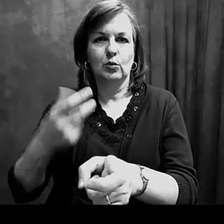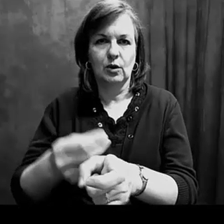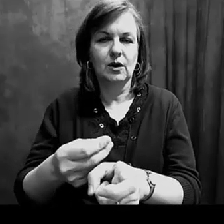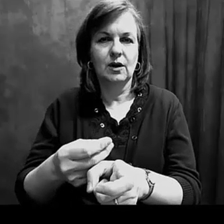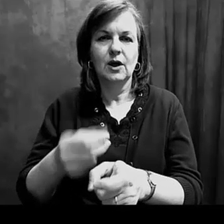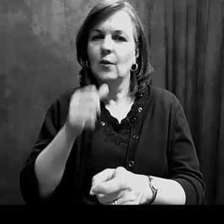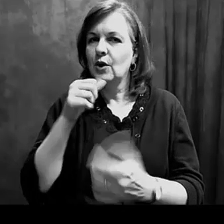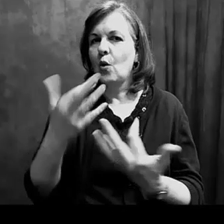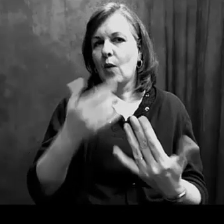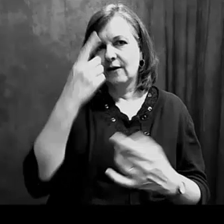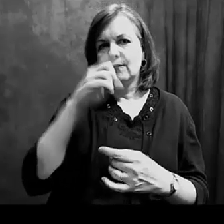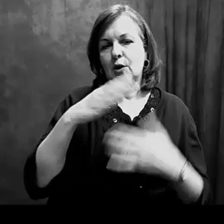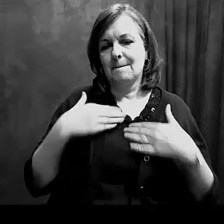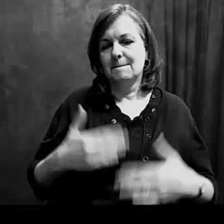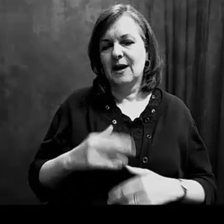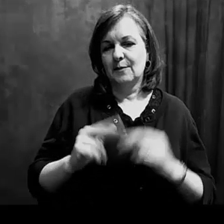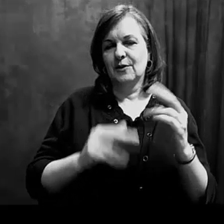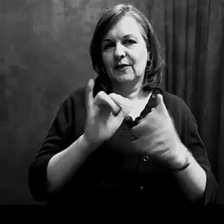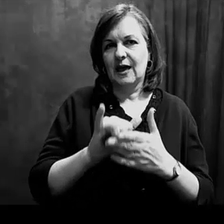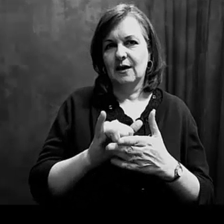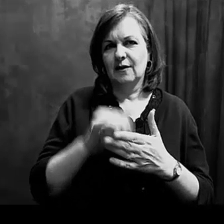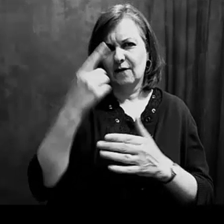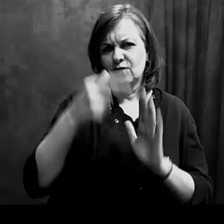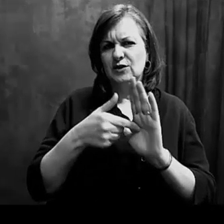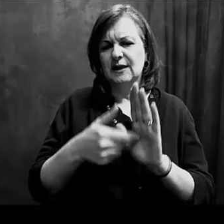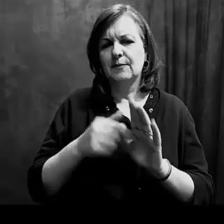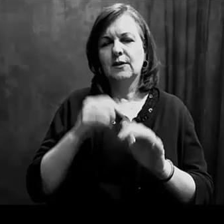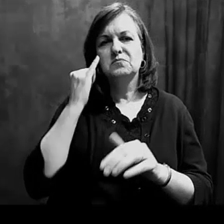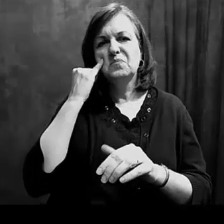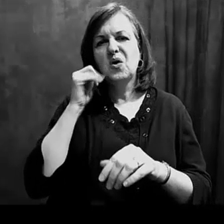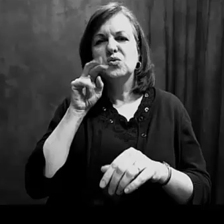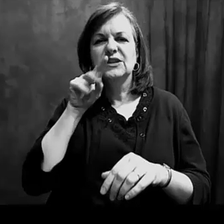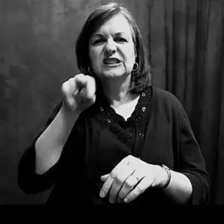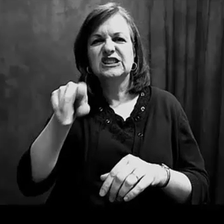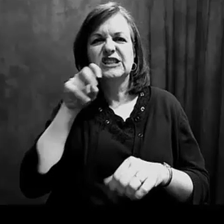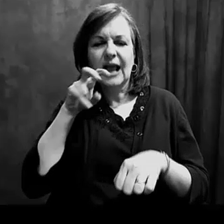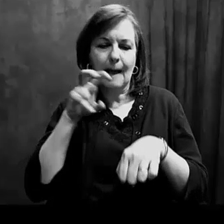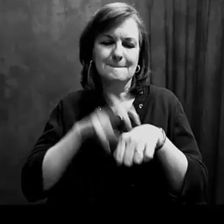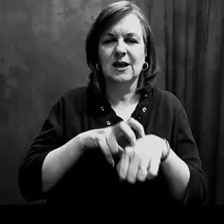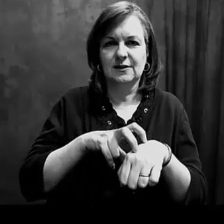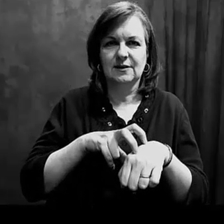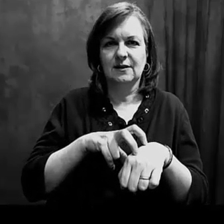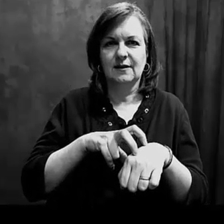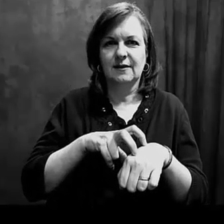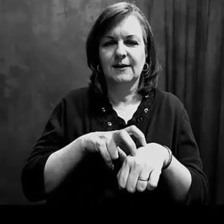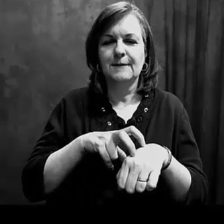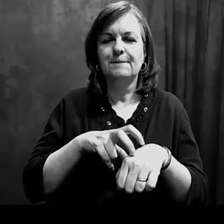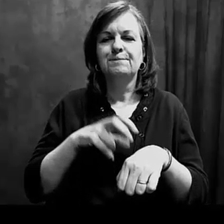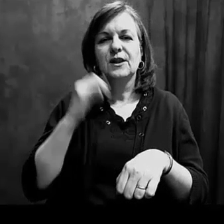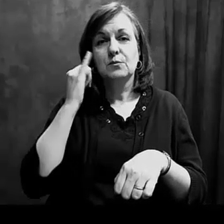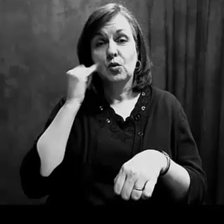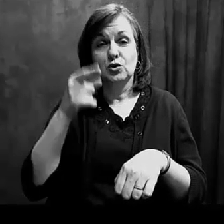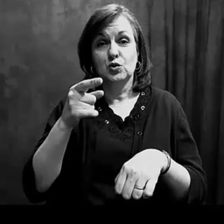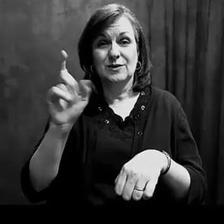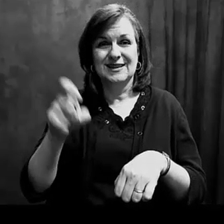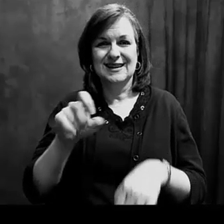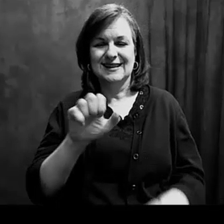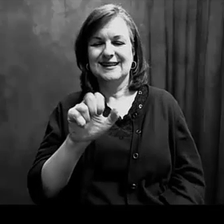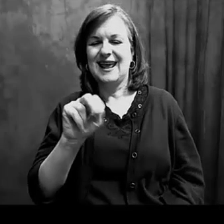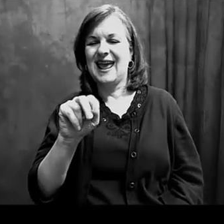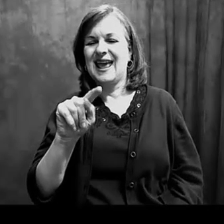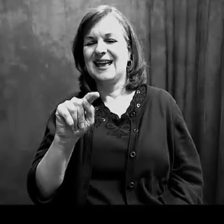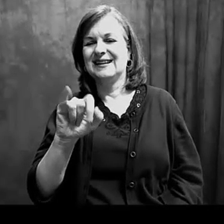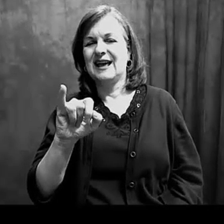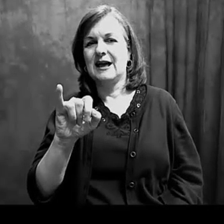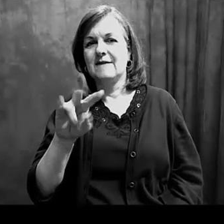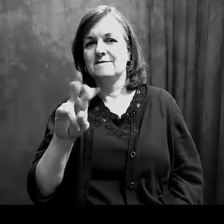to build them, and the times when we do this are like snake bites. If you need